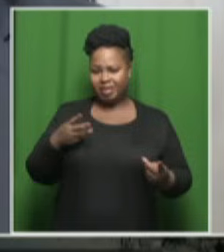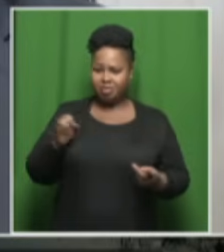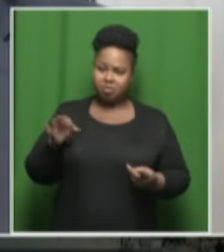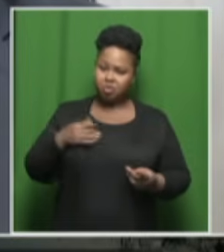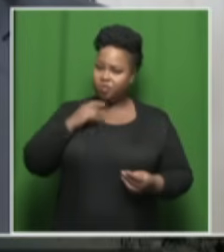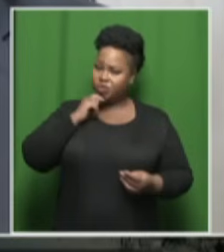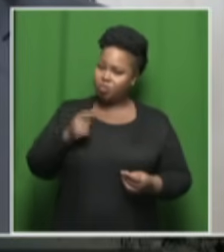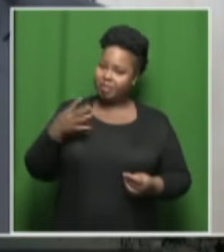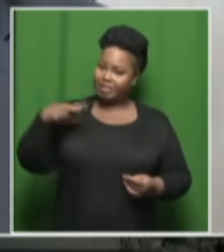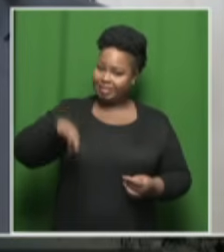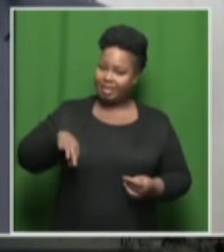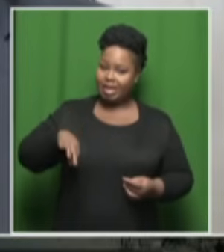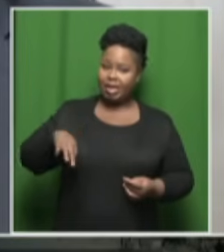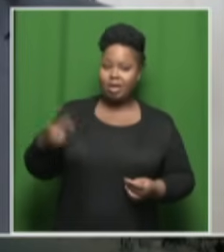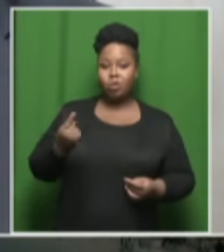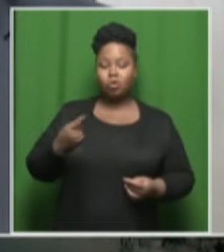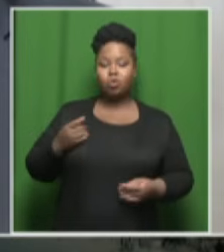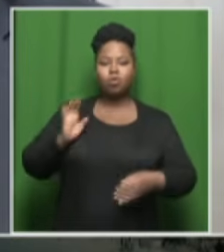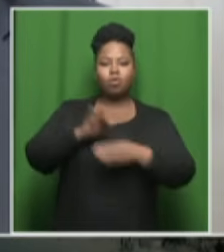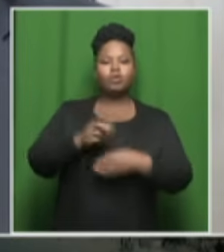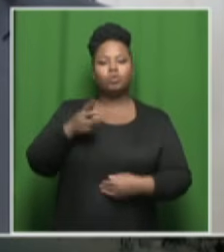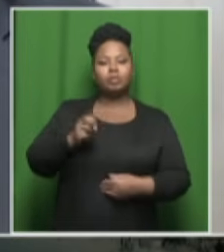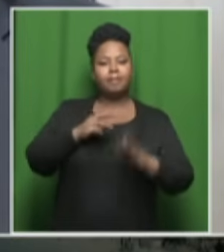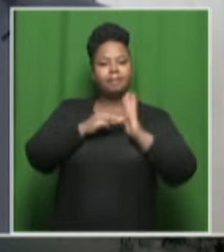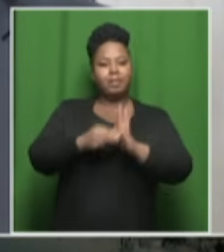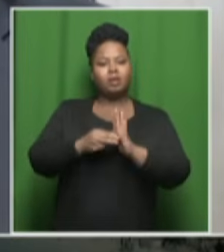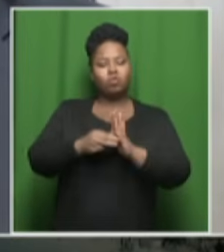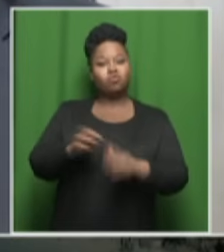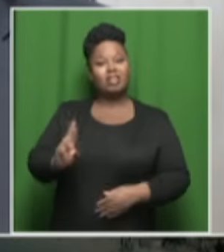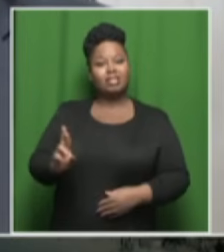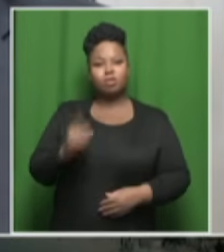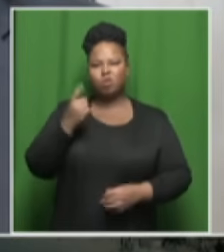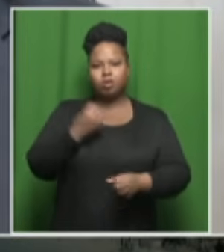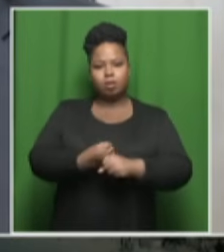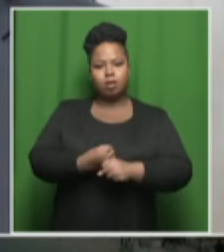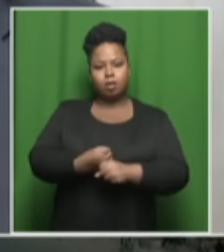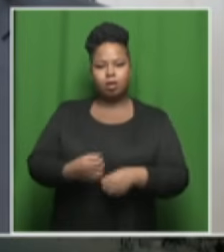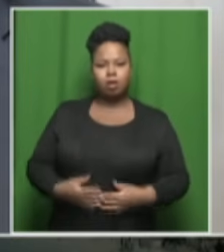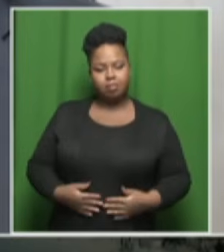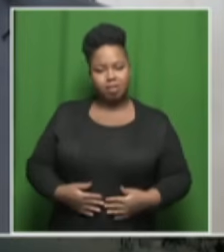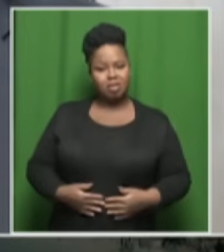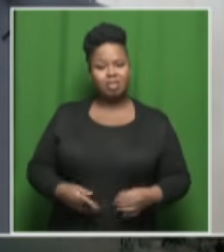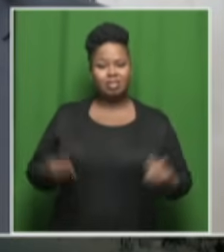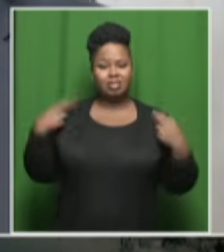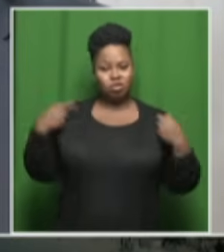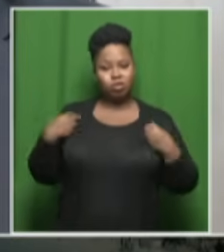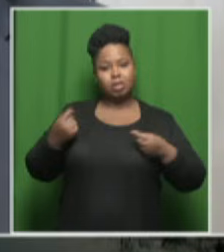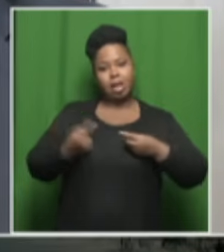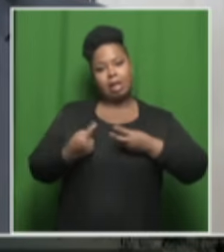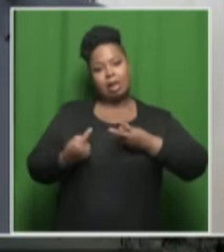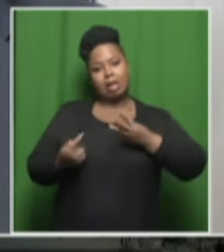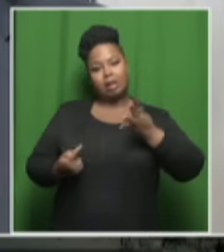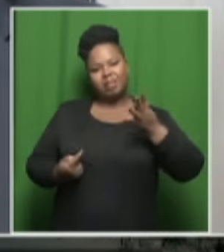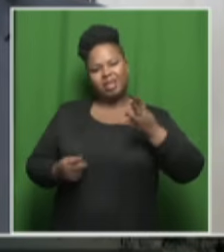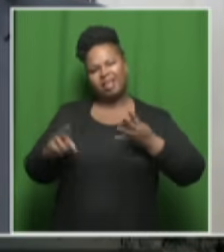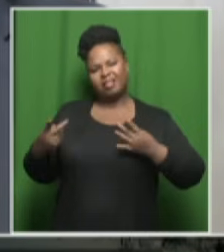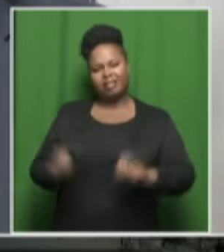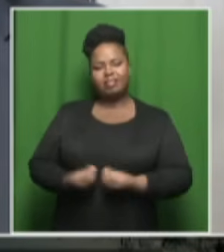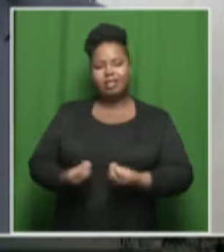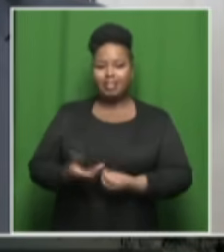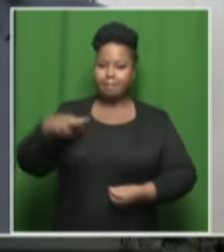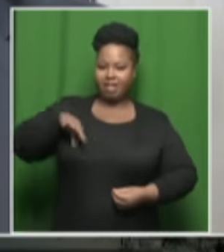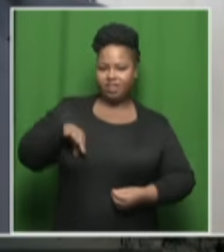true or not, his salary alone is more than 20 million rand a year with this elaborate security detail and many other things that come